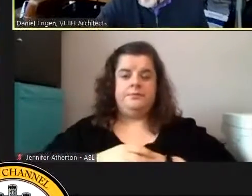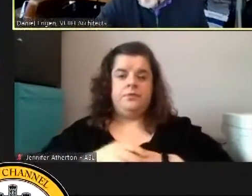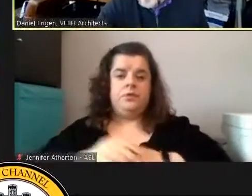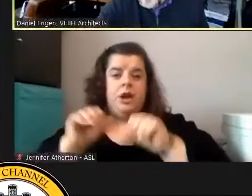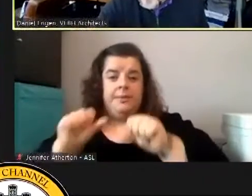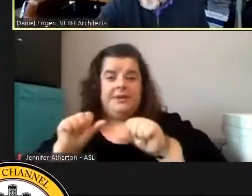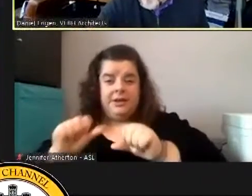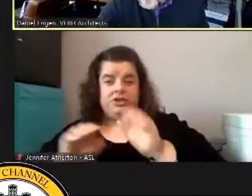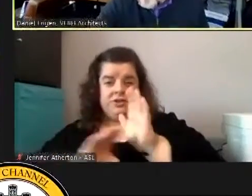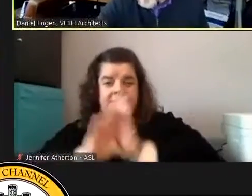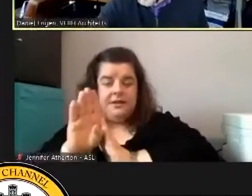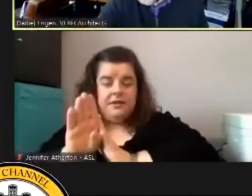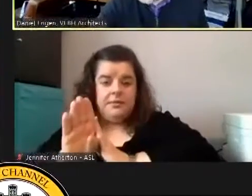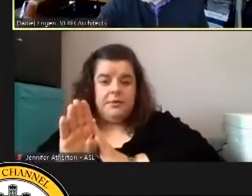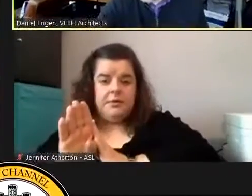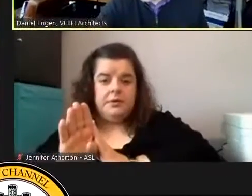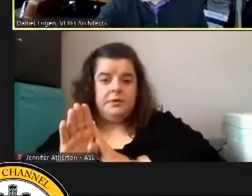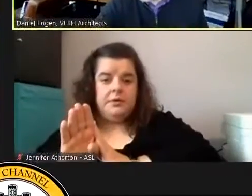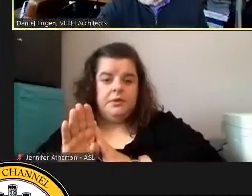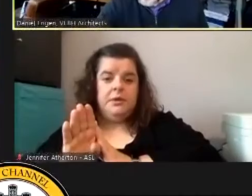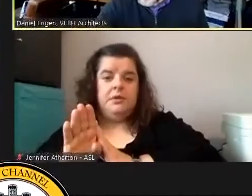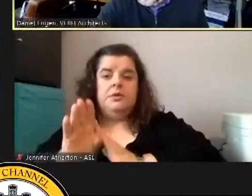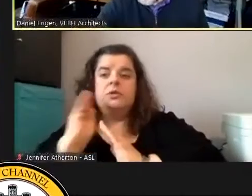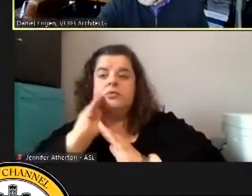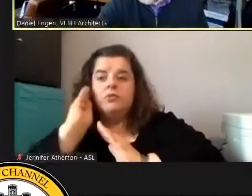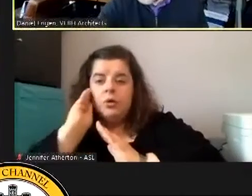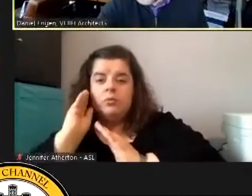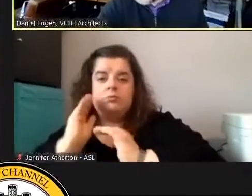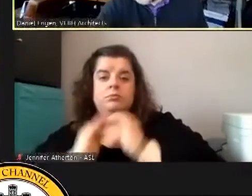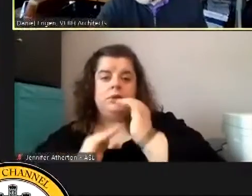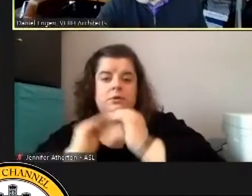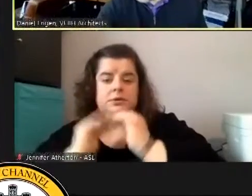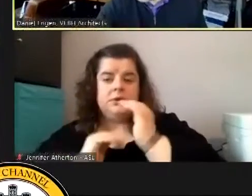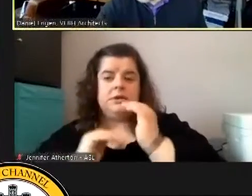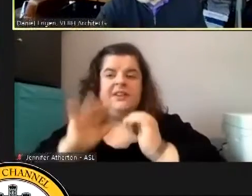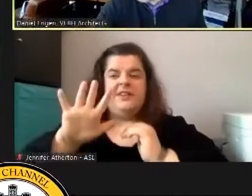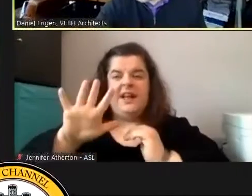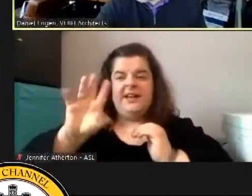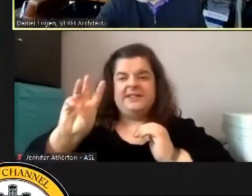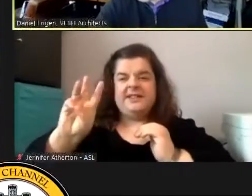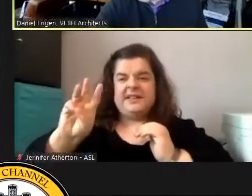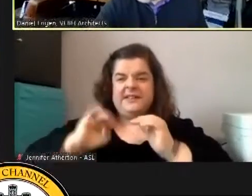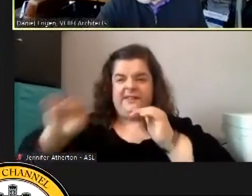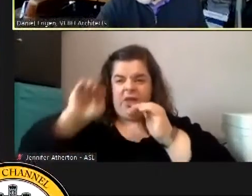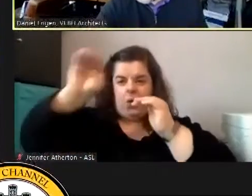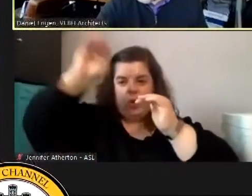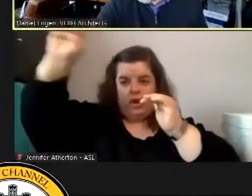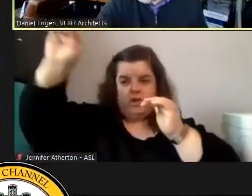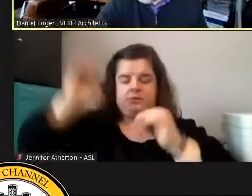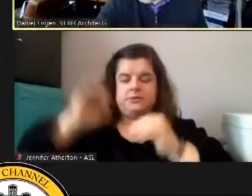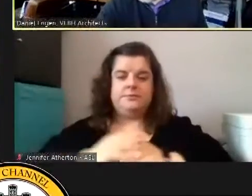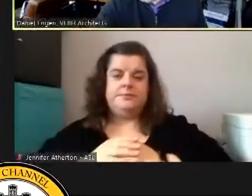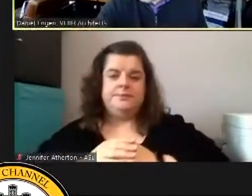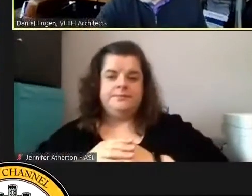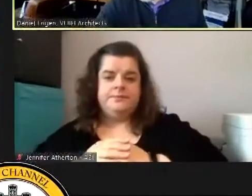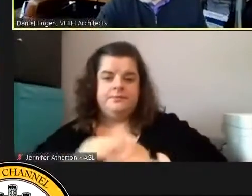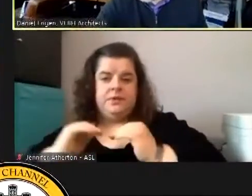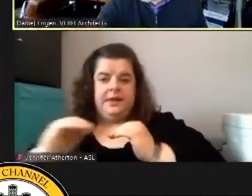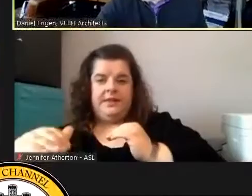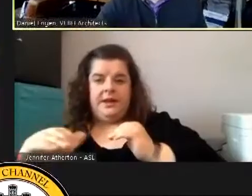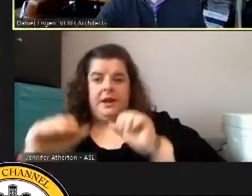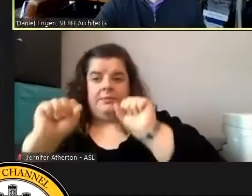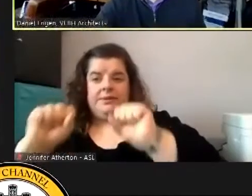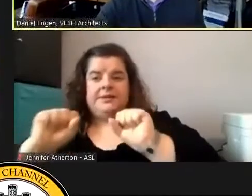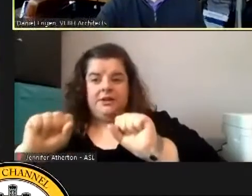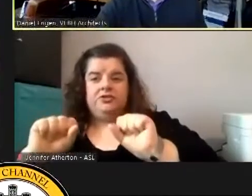Liberty, again, residential building approximately 5 or 6 stories tall. And then these are the potential